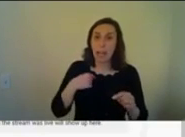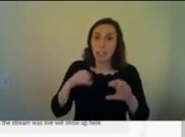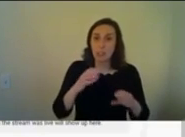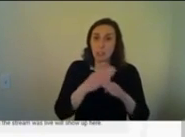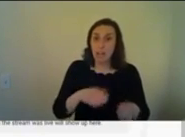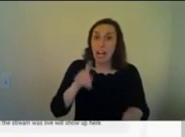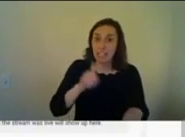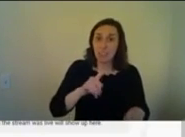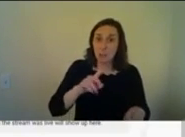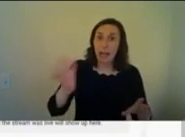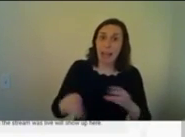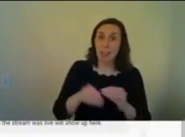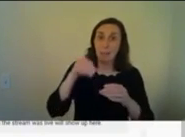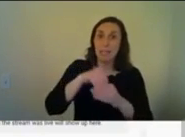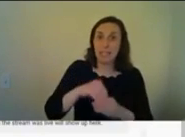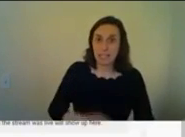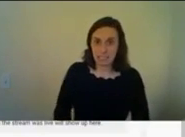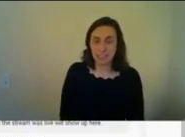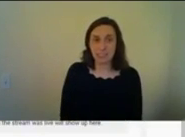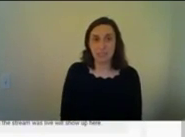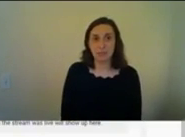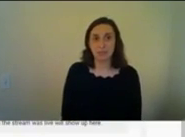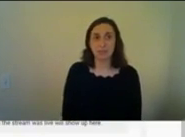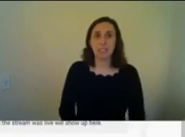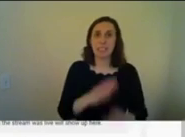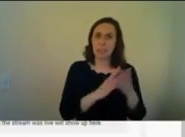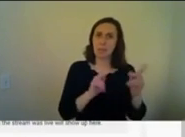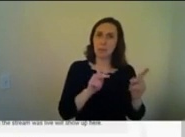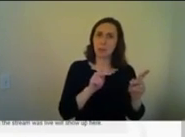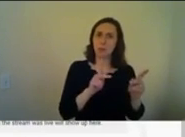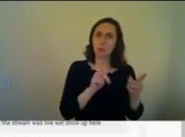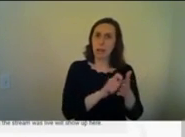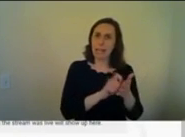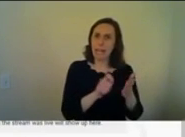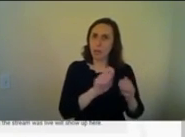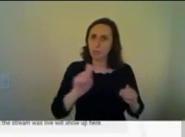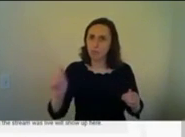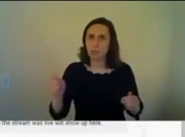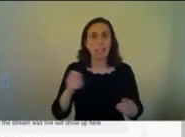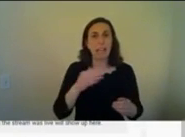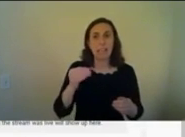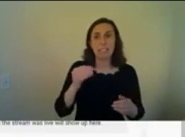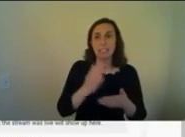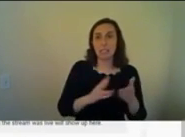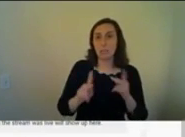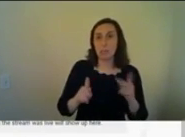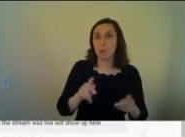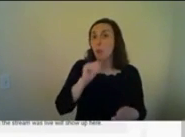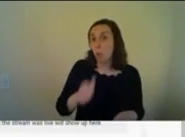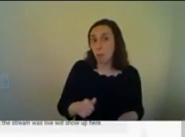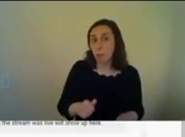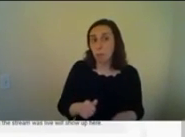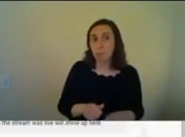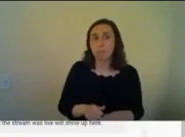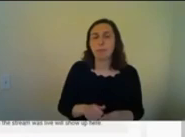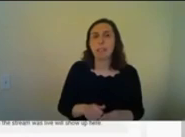here, some people write it in, some people don't. What's important is because we do our subtractions here in columns,